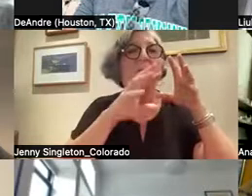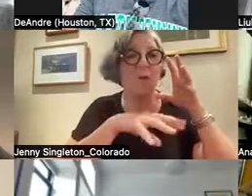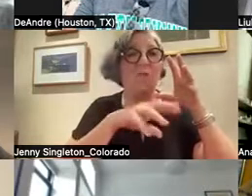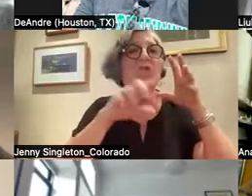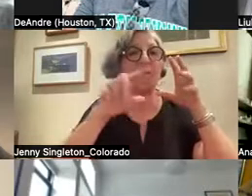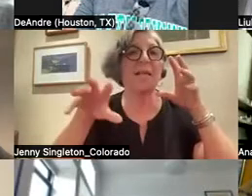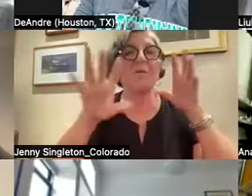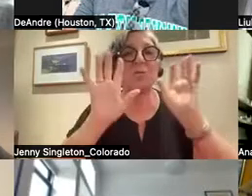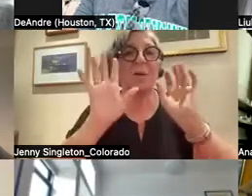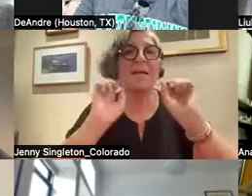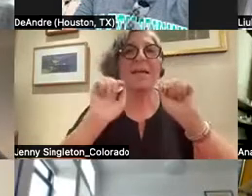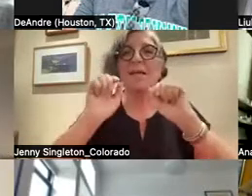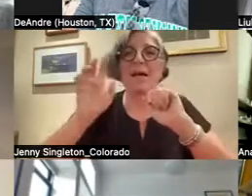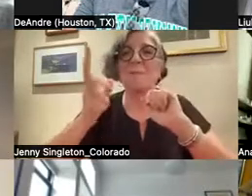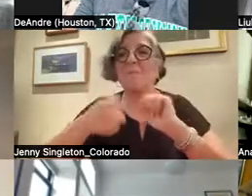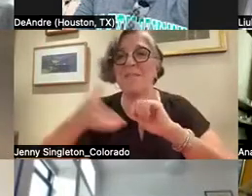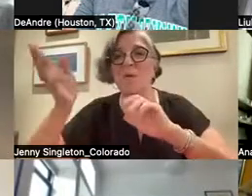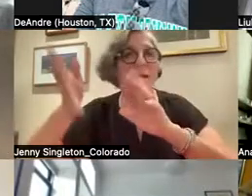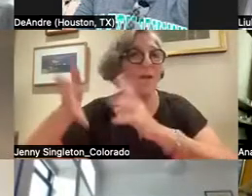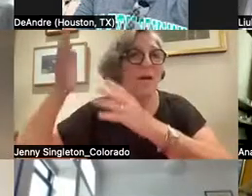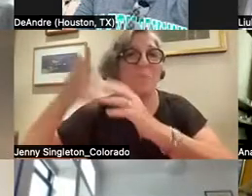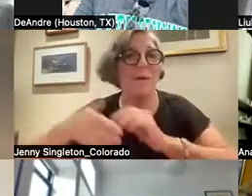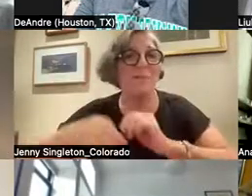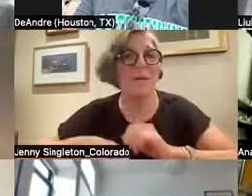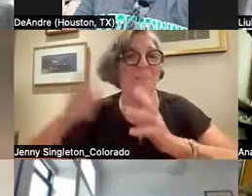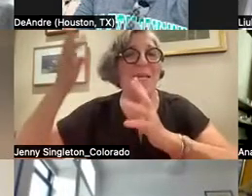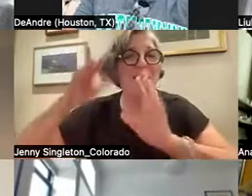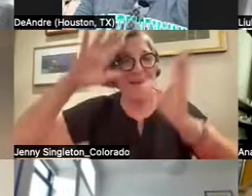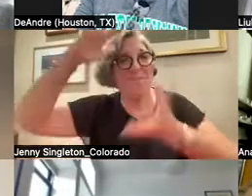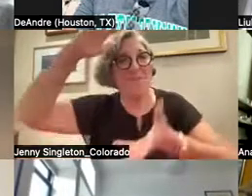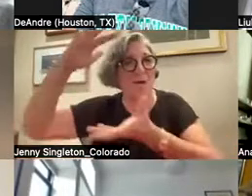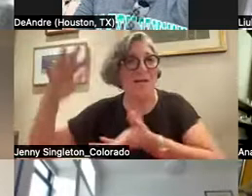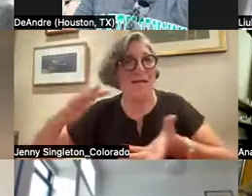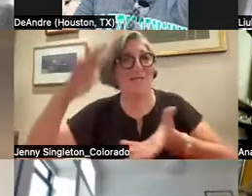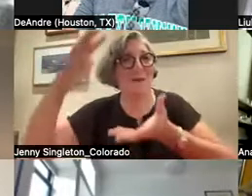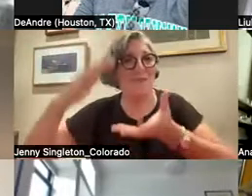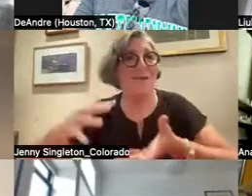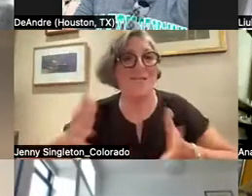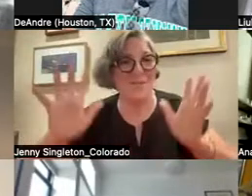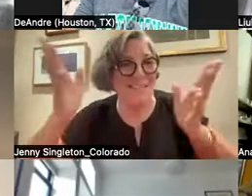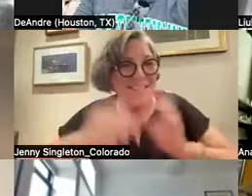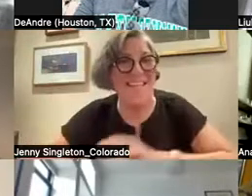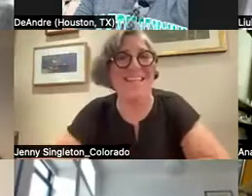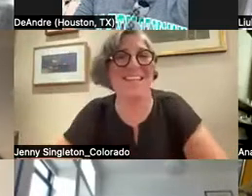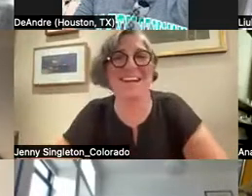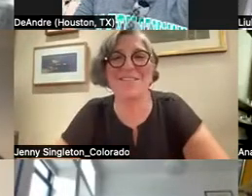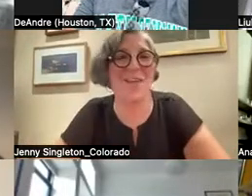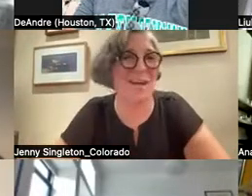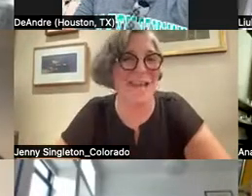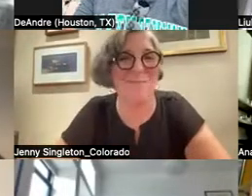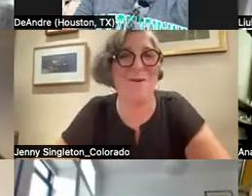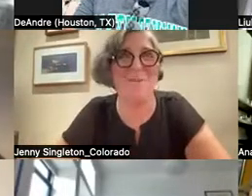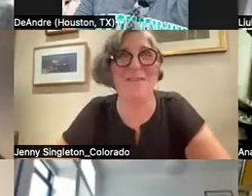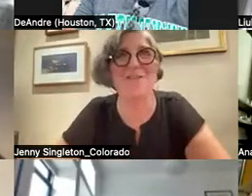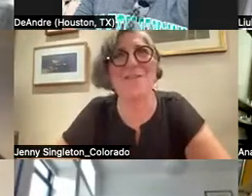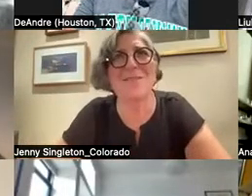to French Sign Language, but someone can look up on Wikipedia. They have them organized by their histories and check on